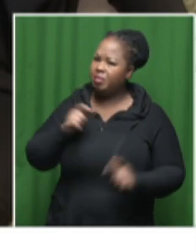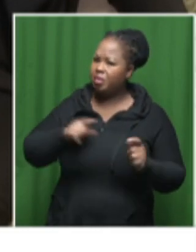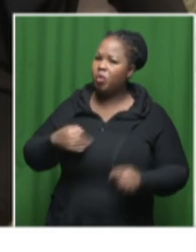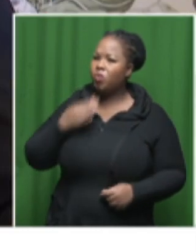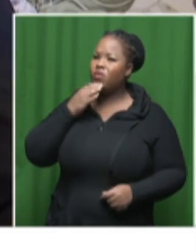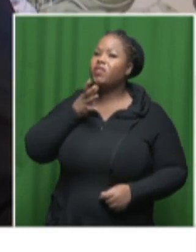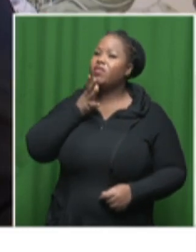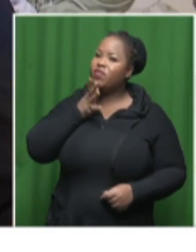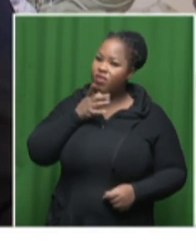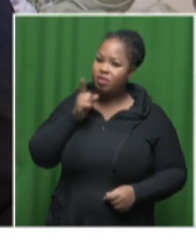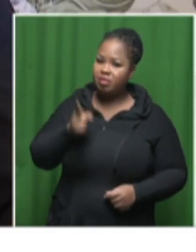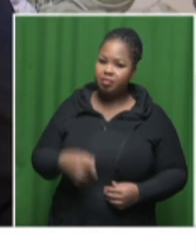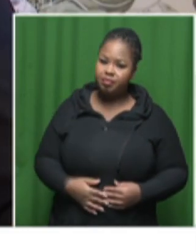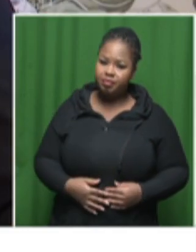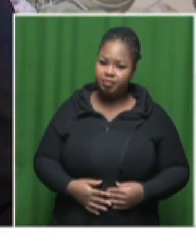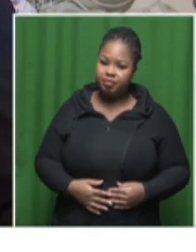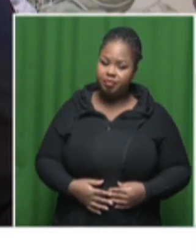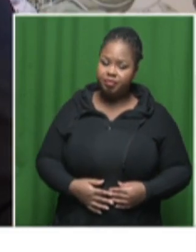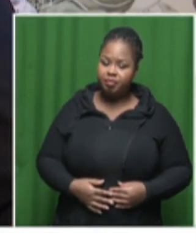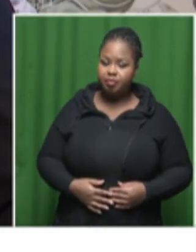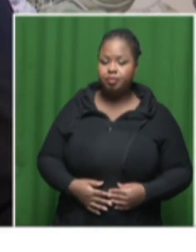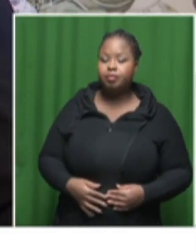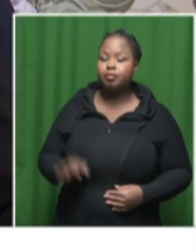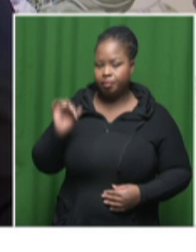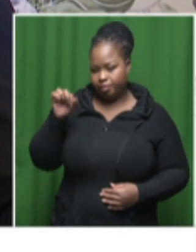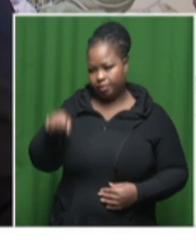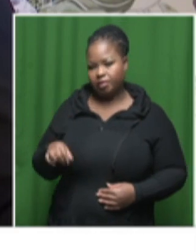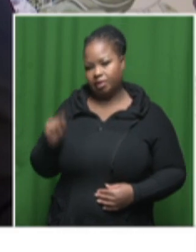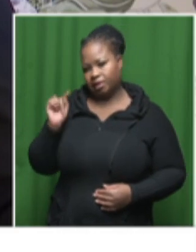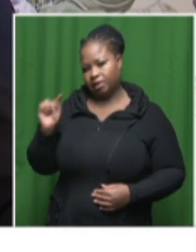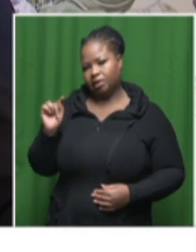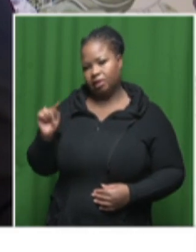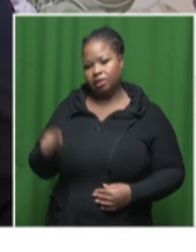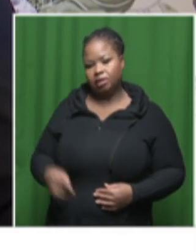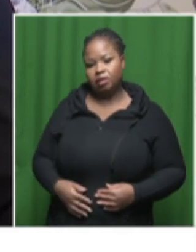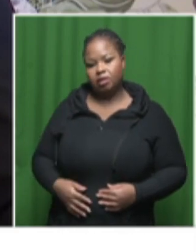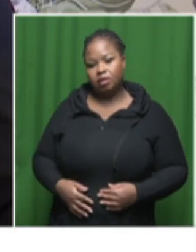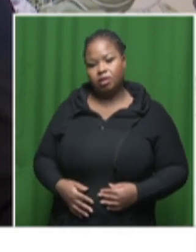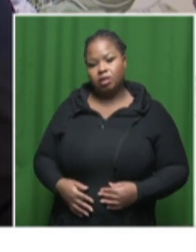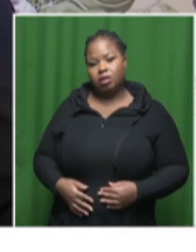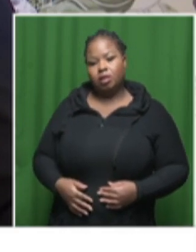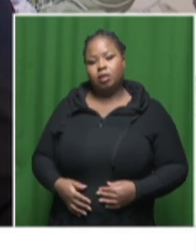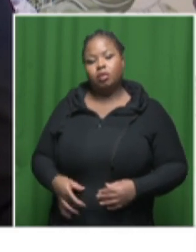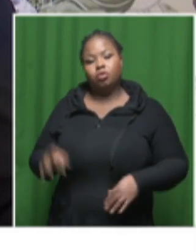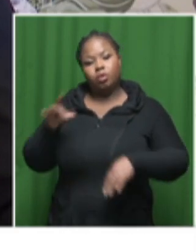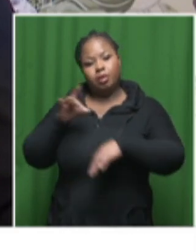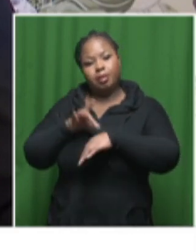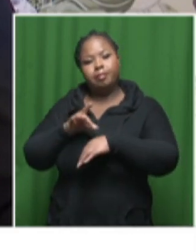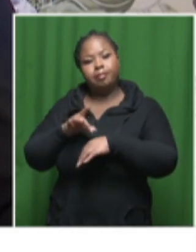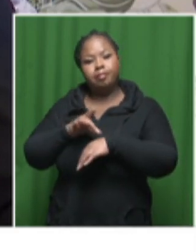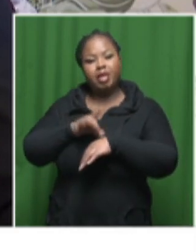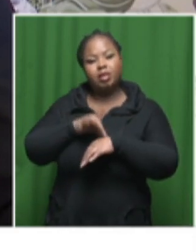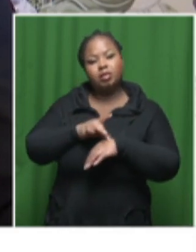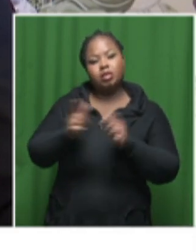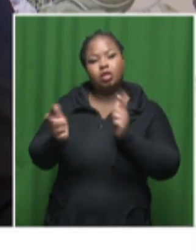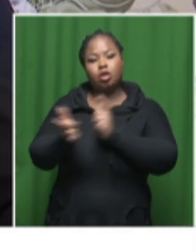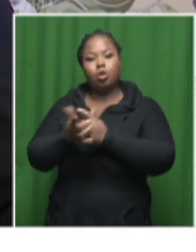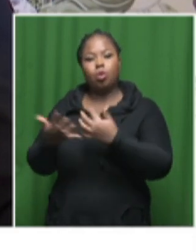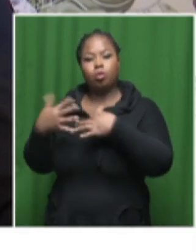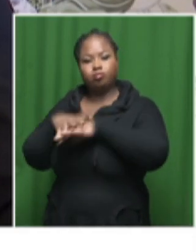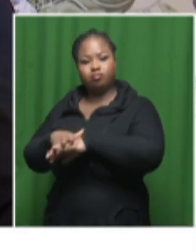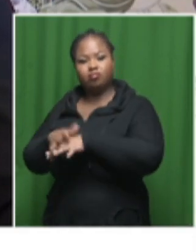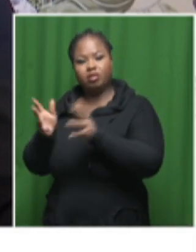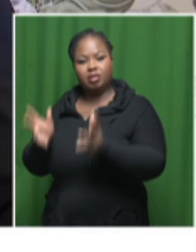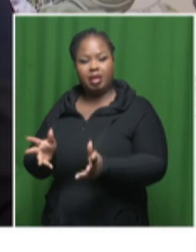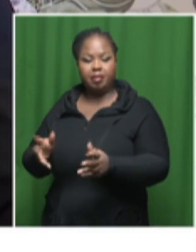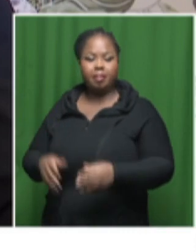facilities? Yeah, obviously, this is where medicine and the law converge. If that is the